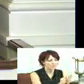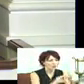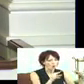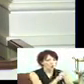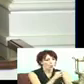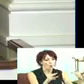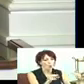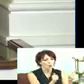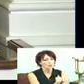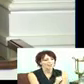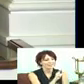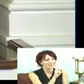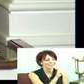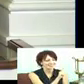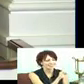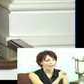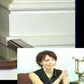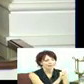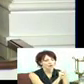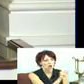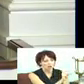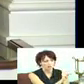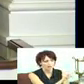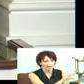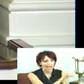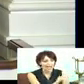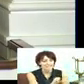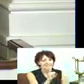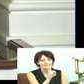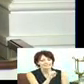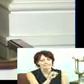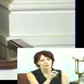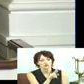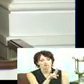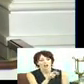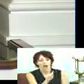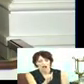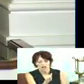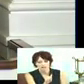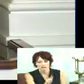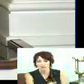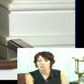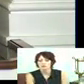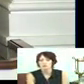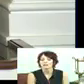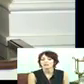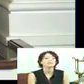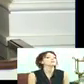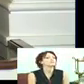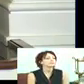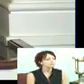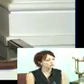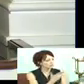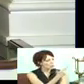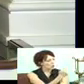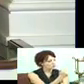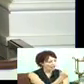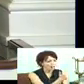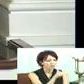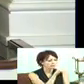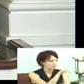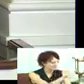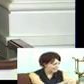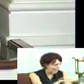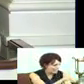Syria. And as we spent our first evening in the hotel in Jerusalem, the next morning we were to